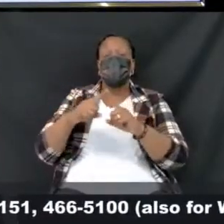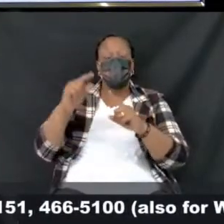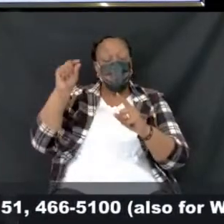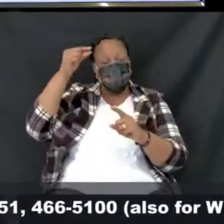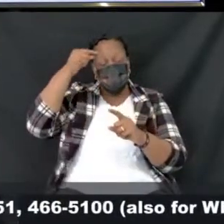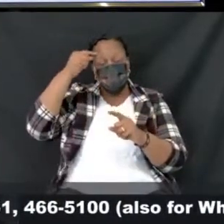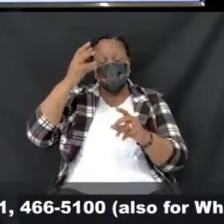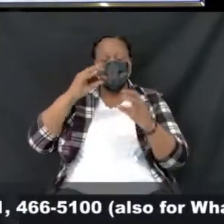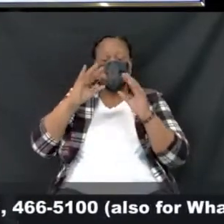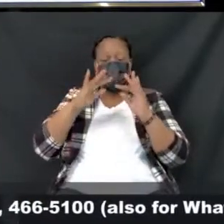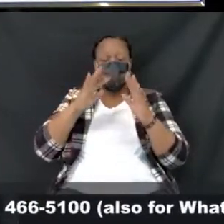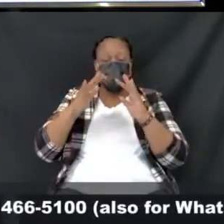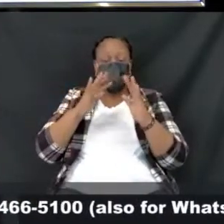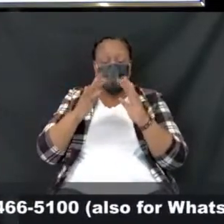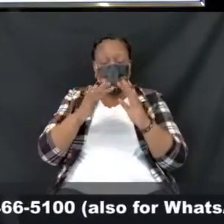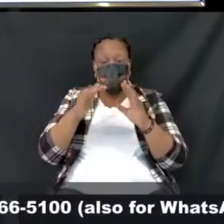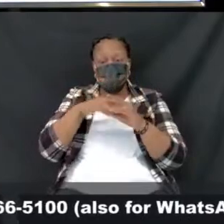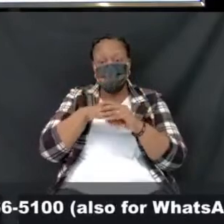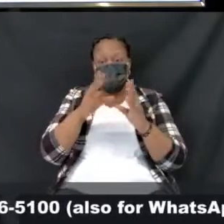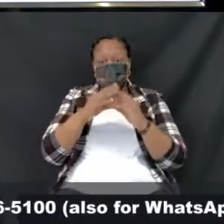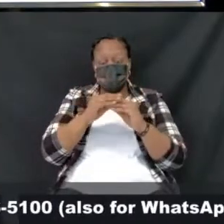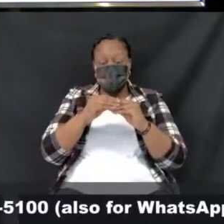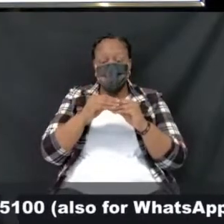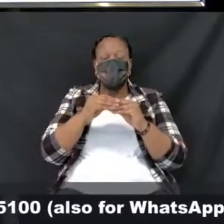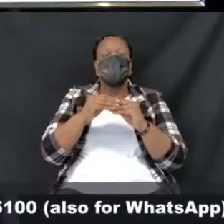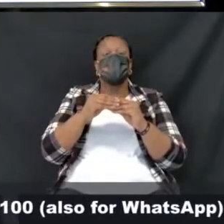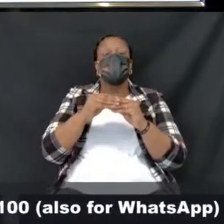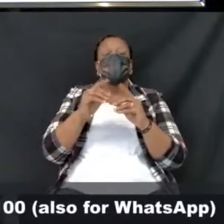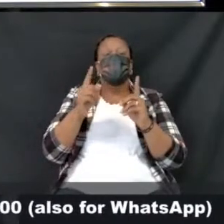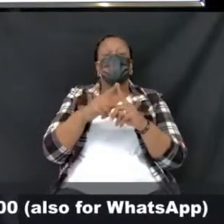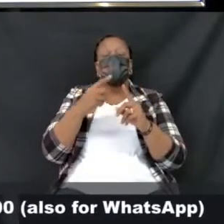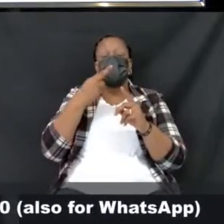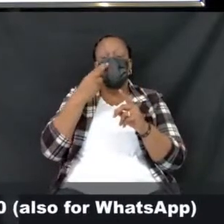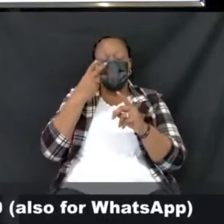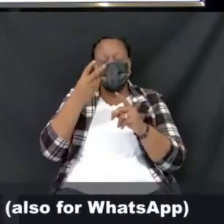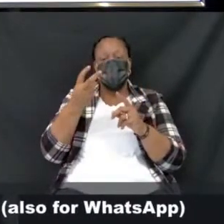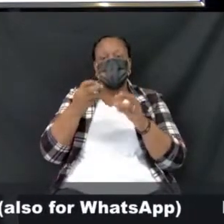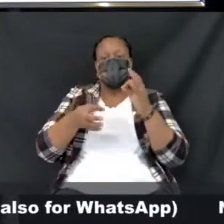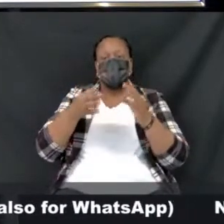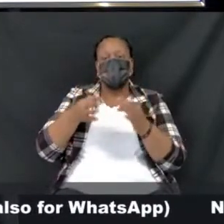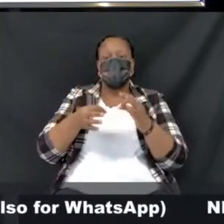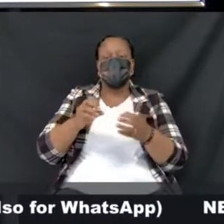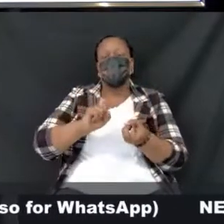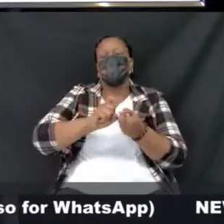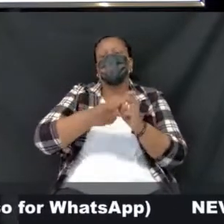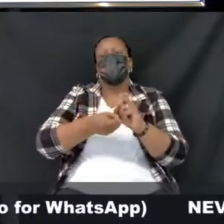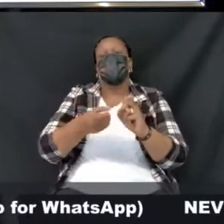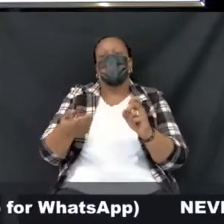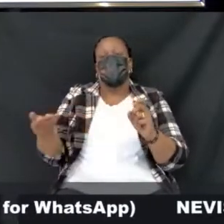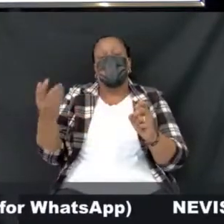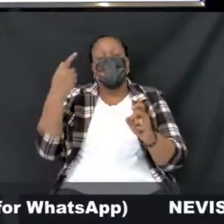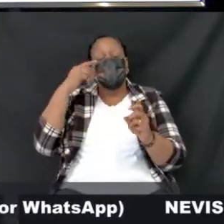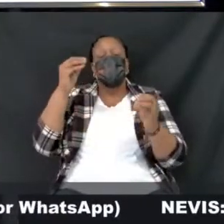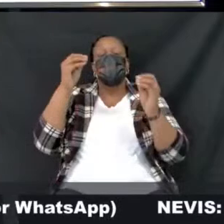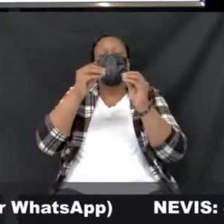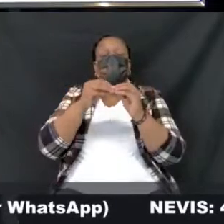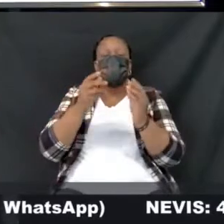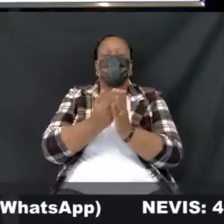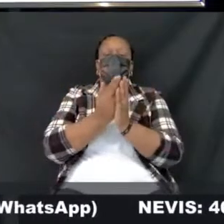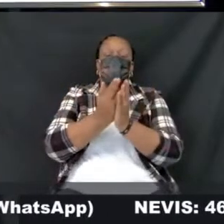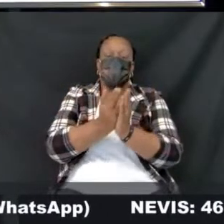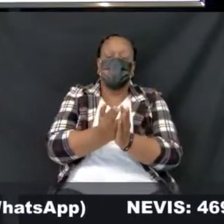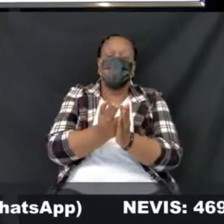threshold to remain as it is, based on the risk assessment and analysis that will be done. So I hope that has brought